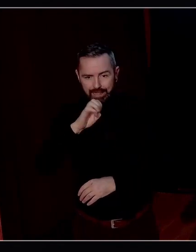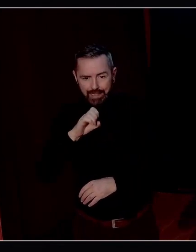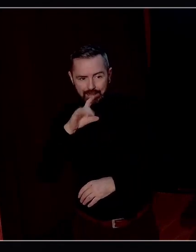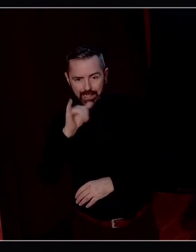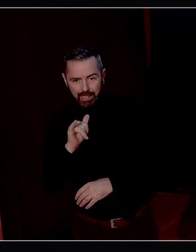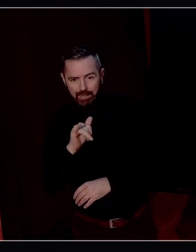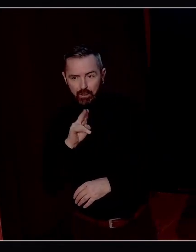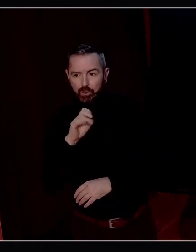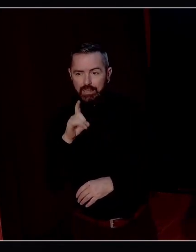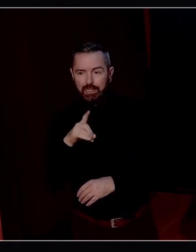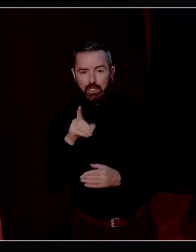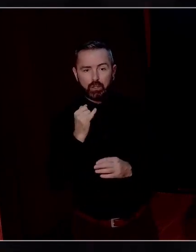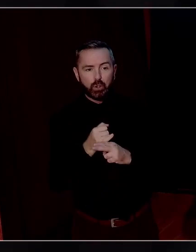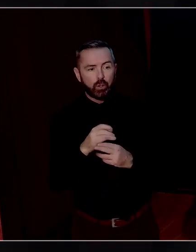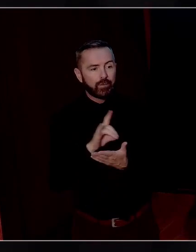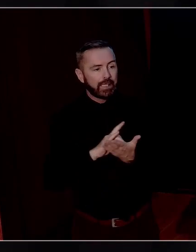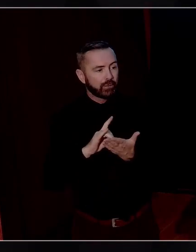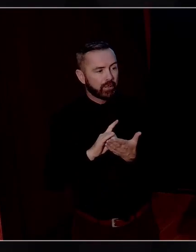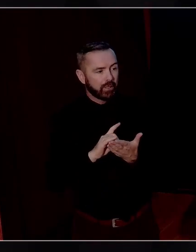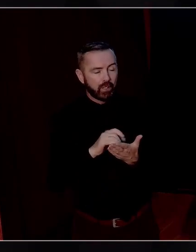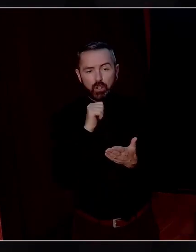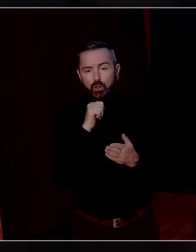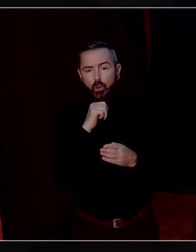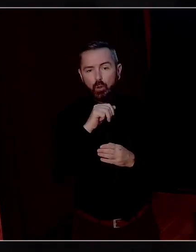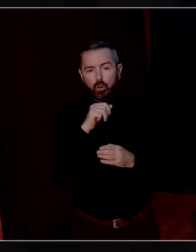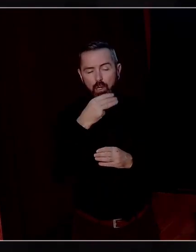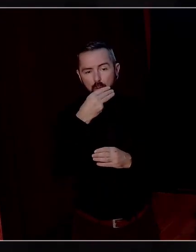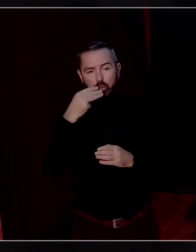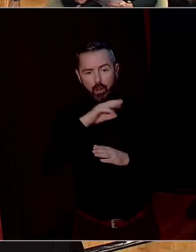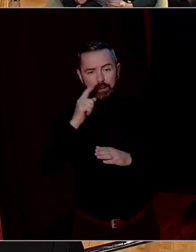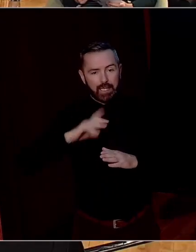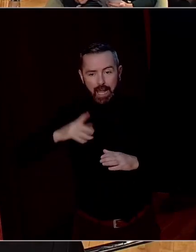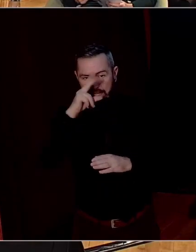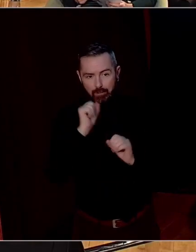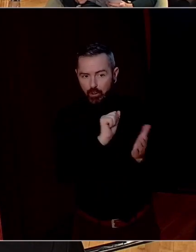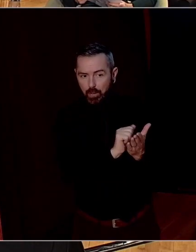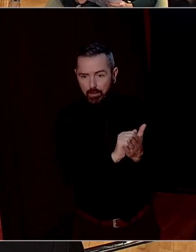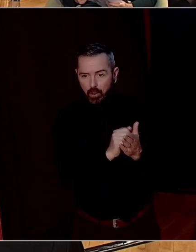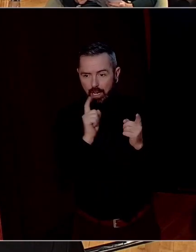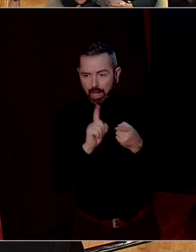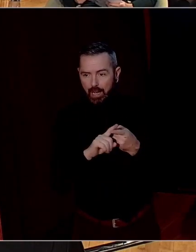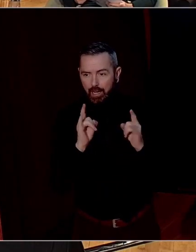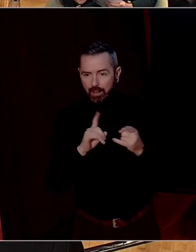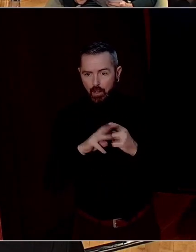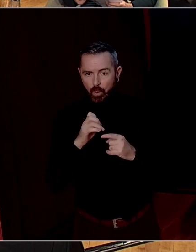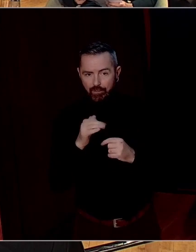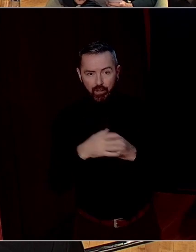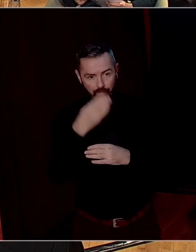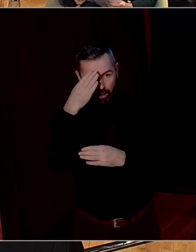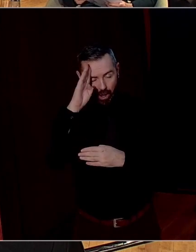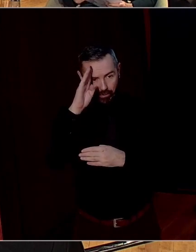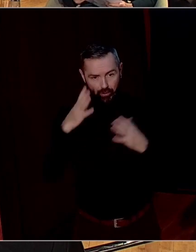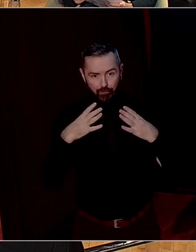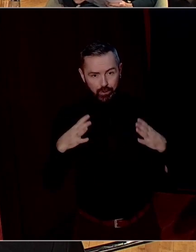of the UCD School of History. Her paper will be No Promised Land, Health and Welfare in the Early Years of the Irish Free State. Then we